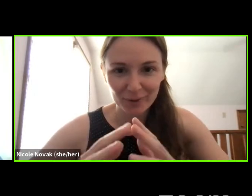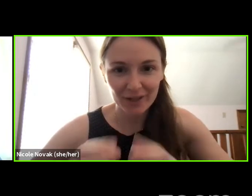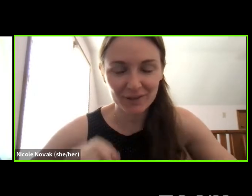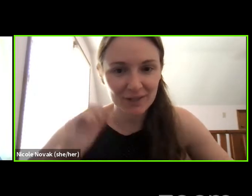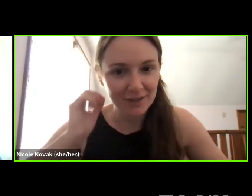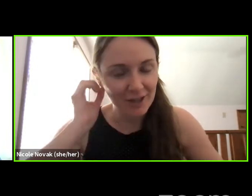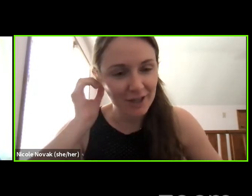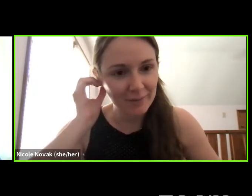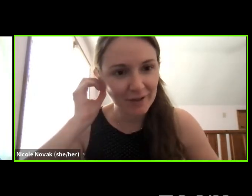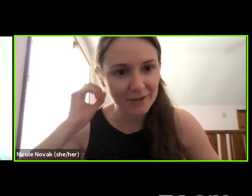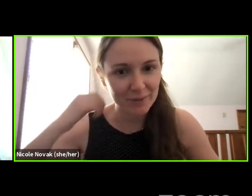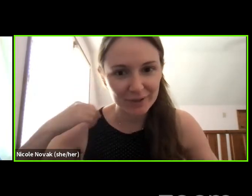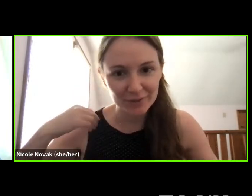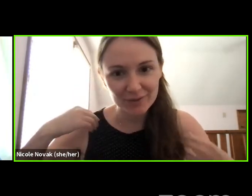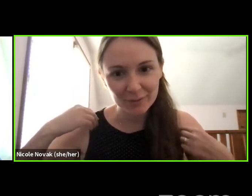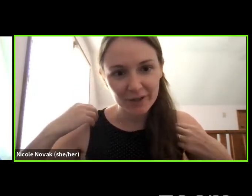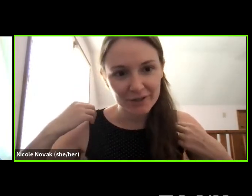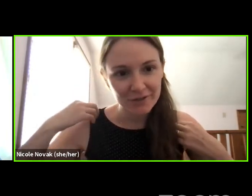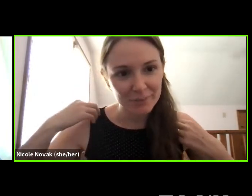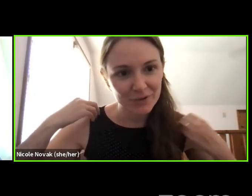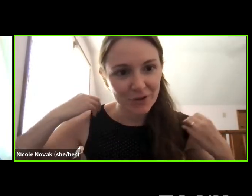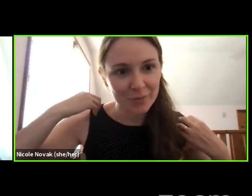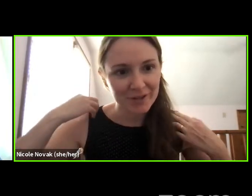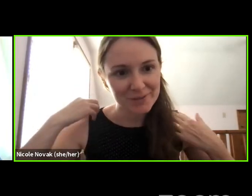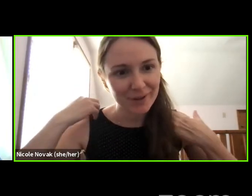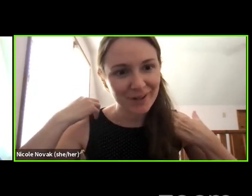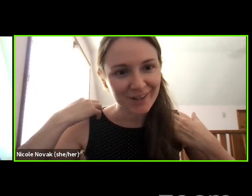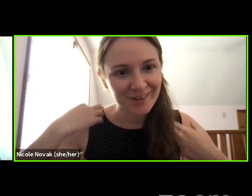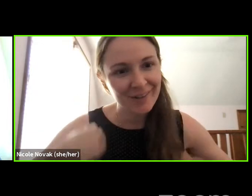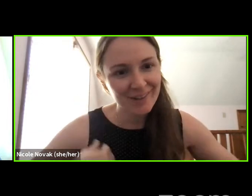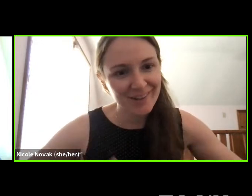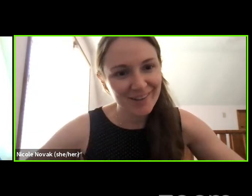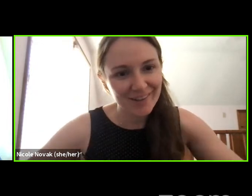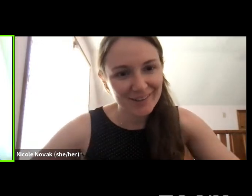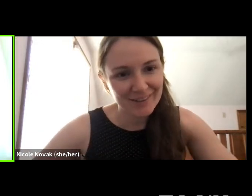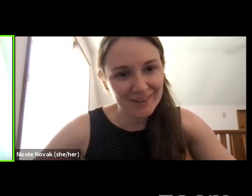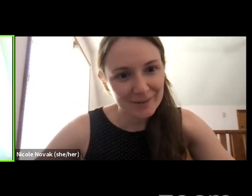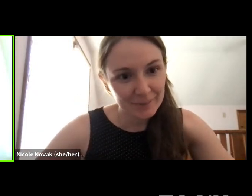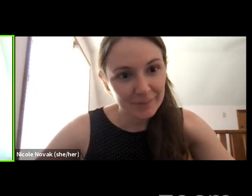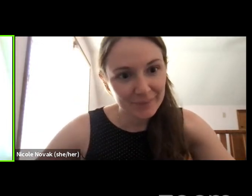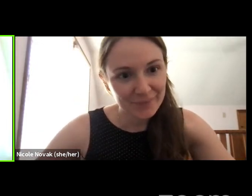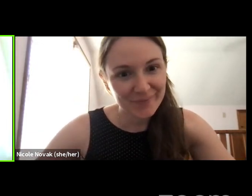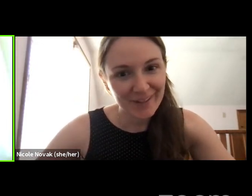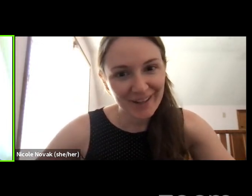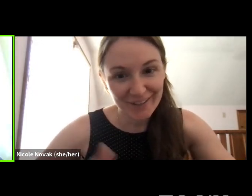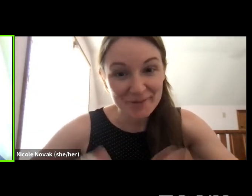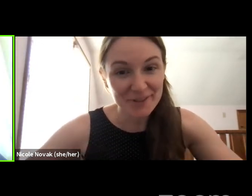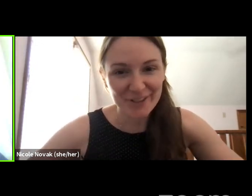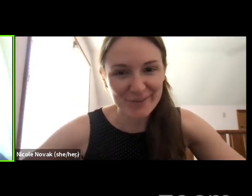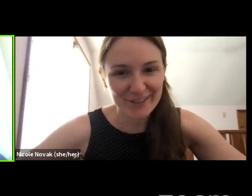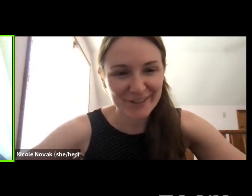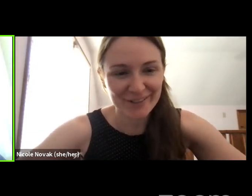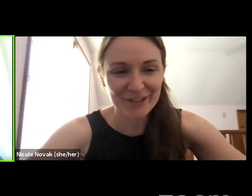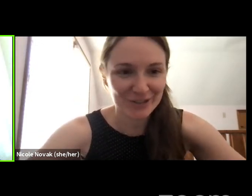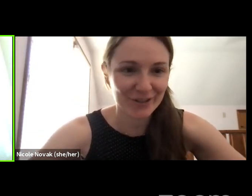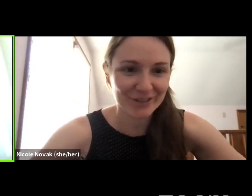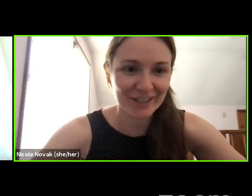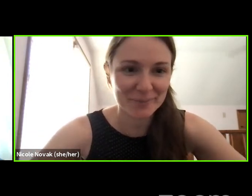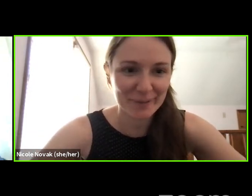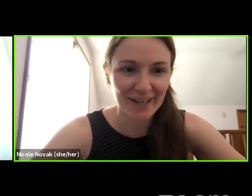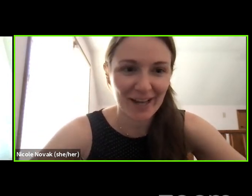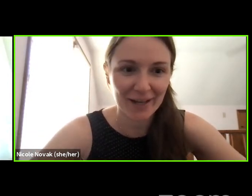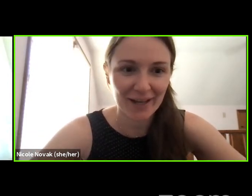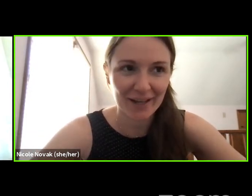i will have a lot to talk about because we use some records from sonoma as well oh really okay yeah you'll hear about it